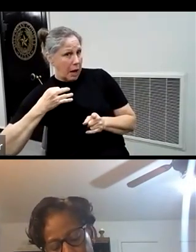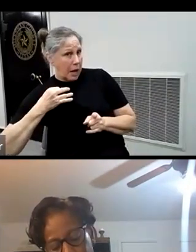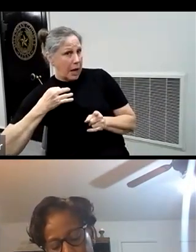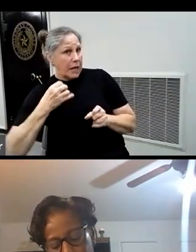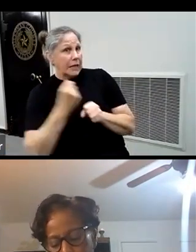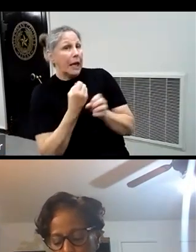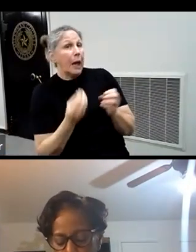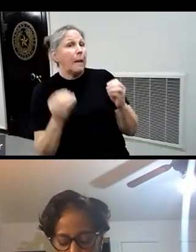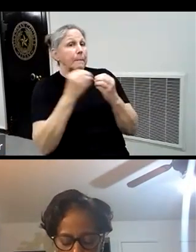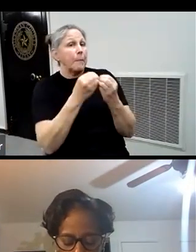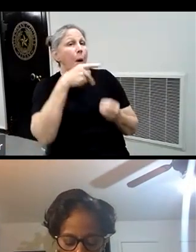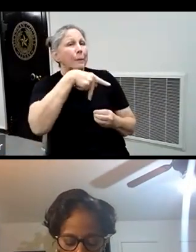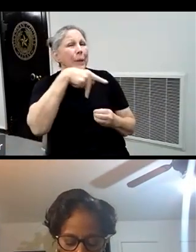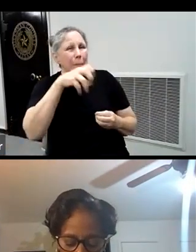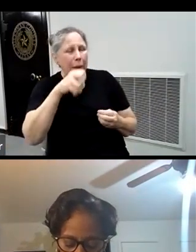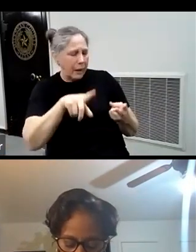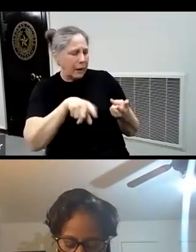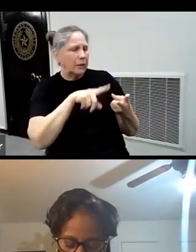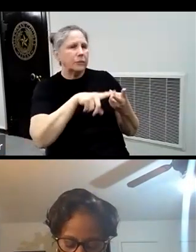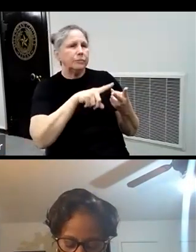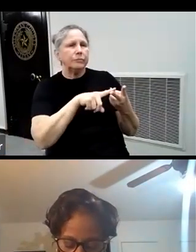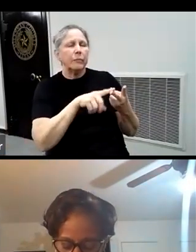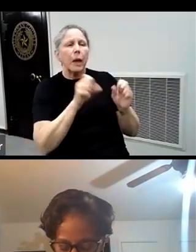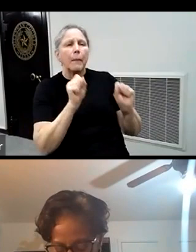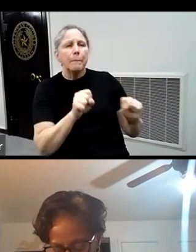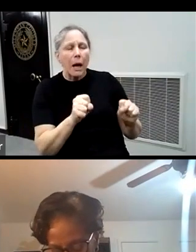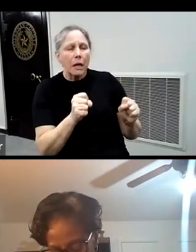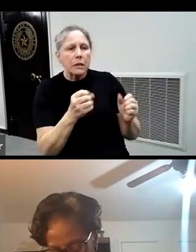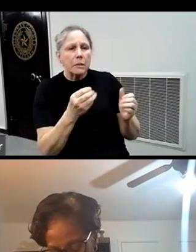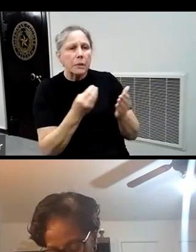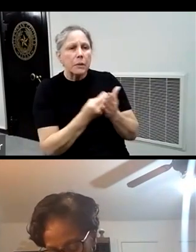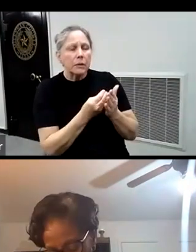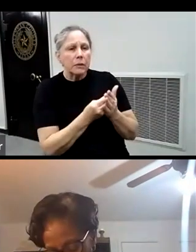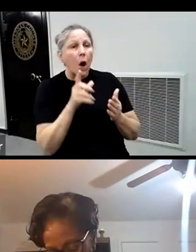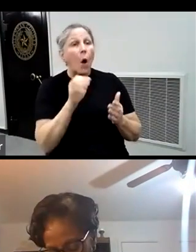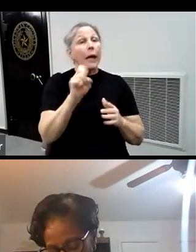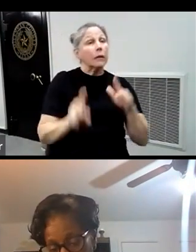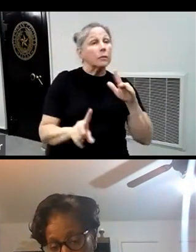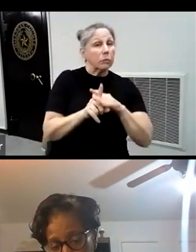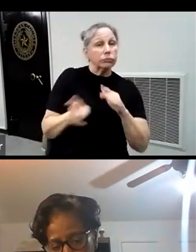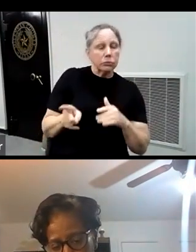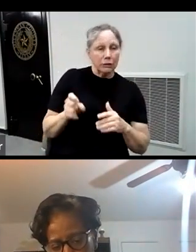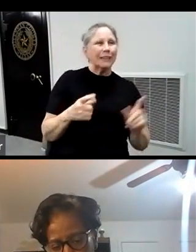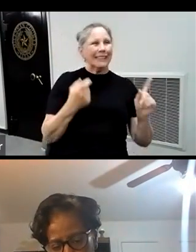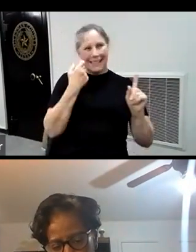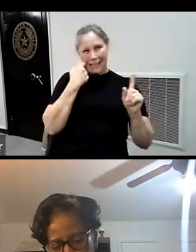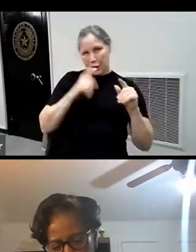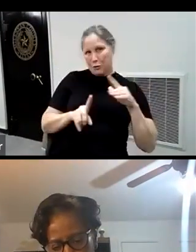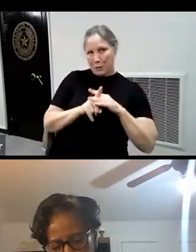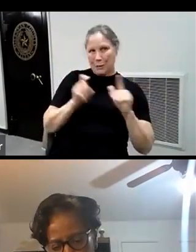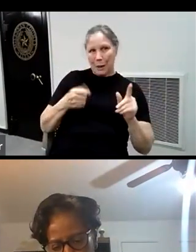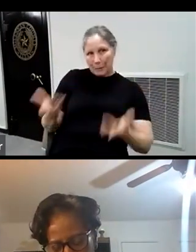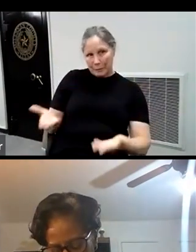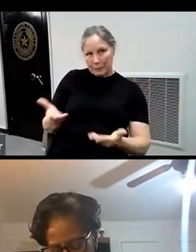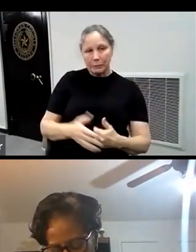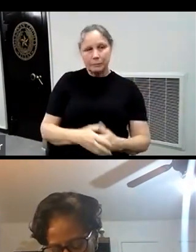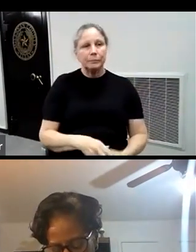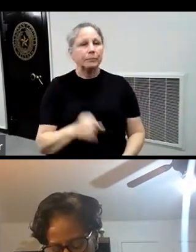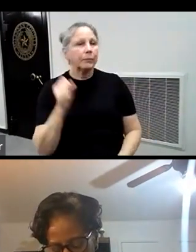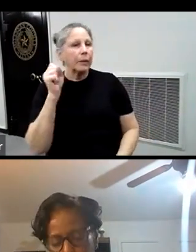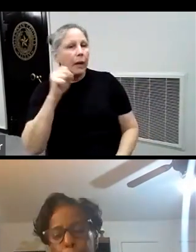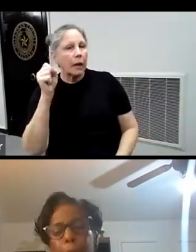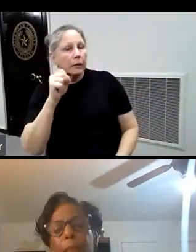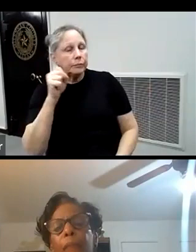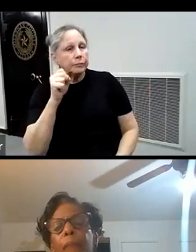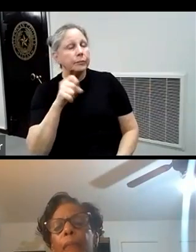some additional PPE and a potential another care site, and I see Elizabeth on, so. She's on. Okay, Elizabeth? Yes, sir.